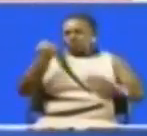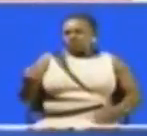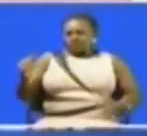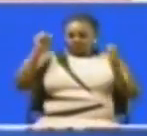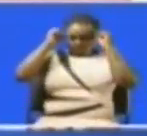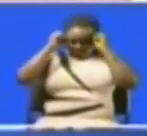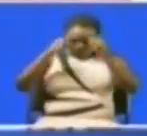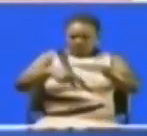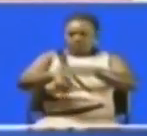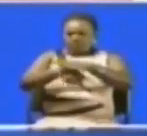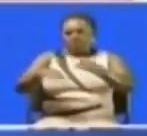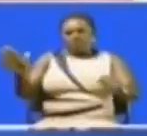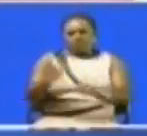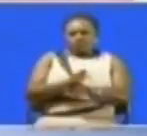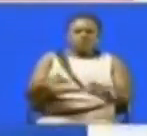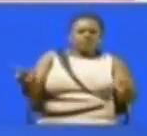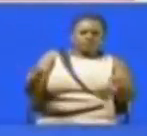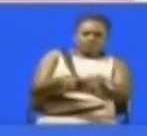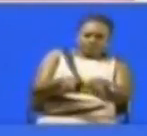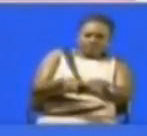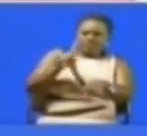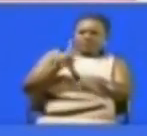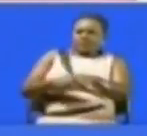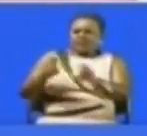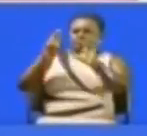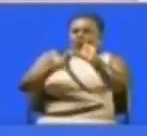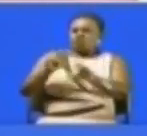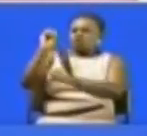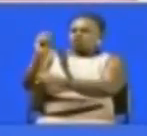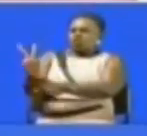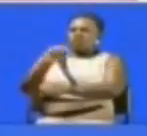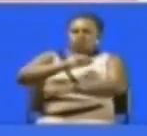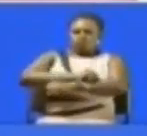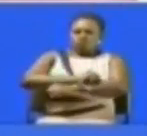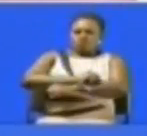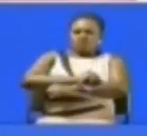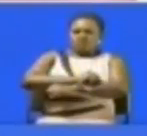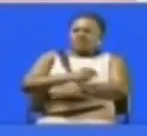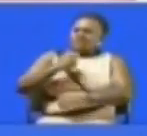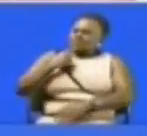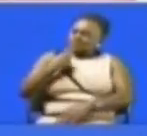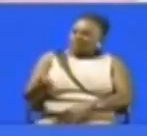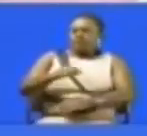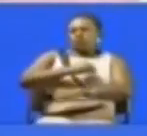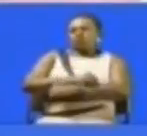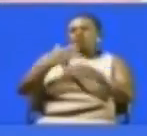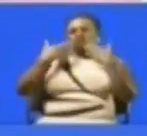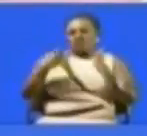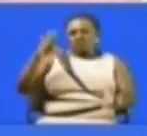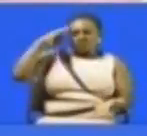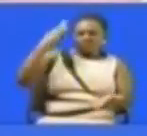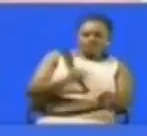wamesoma primary yote wakiwa hivyo. Wakati tuliwaingiza shule ya upili, tulieleza shule hiyo imani